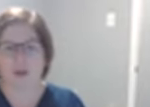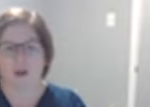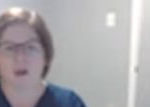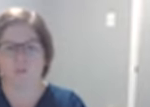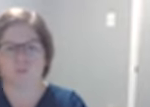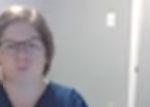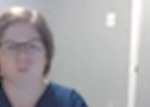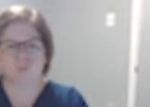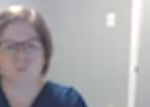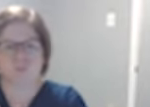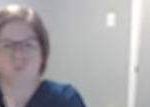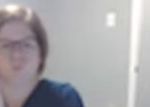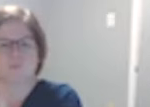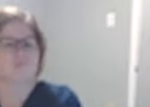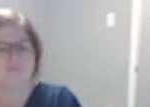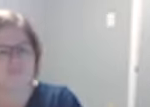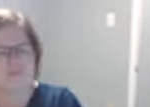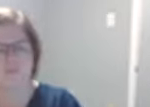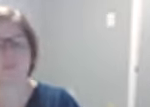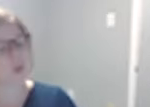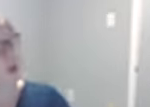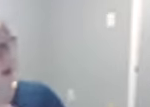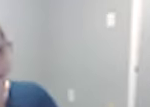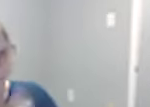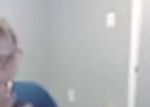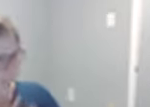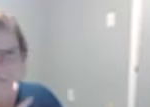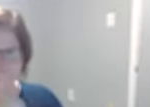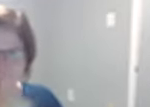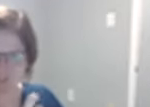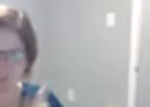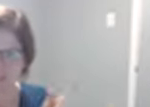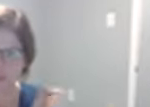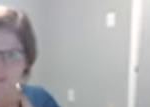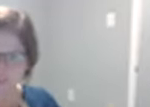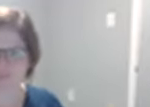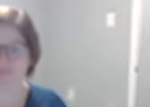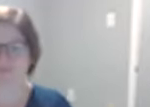up? Yeah, that's a really good and interesting question. You know what? Many